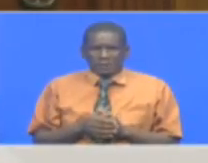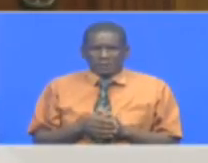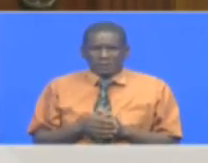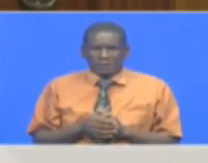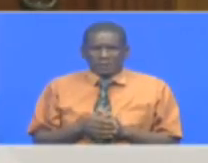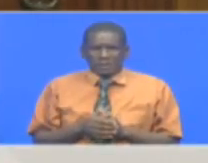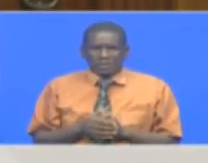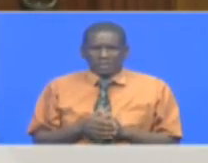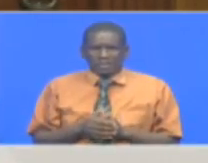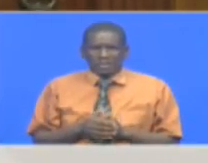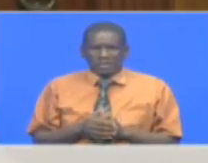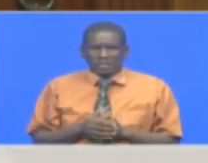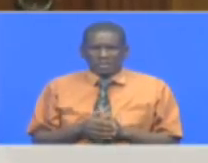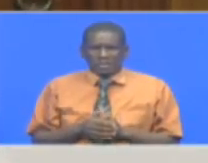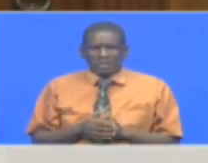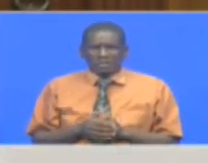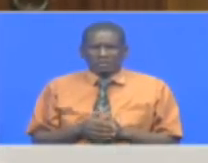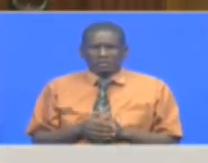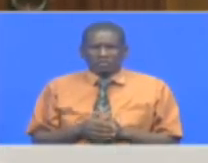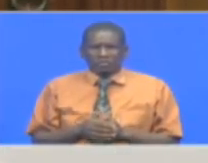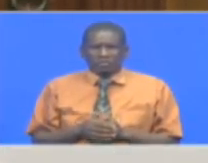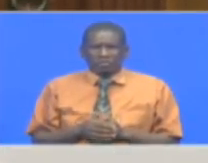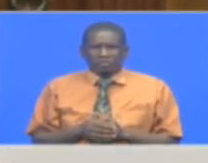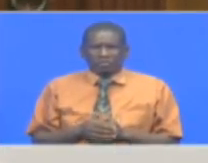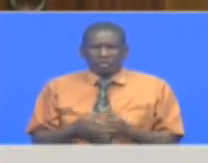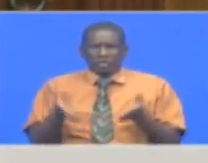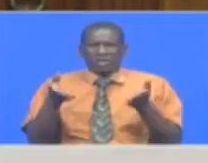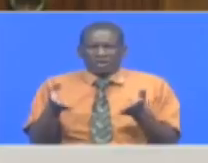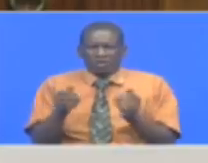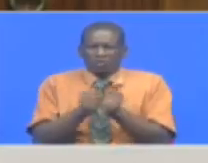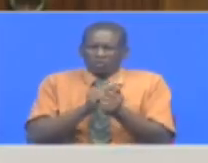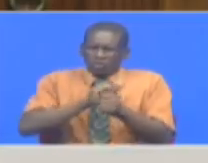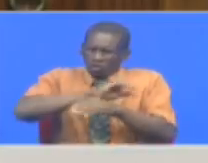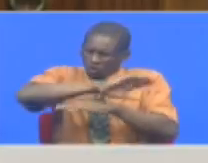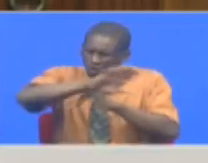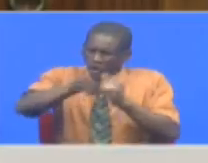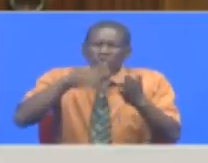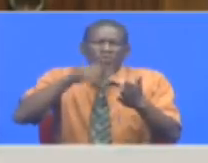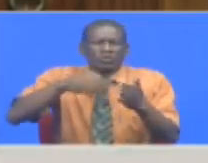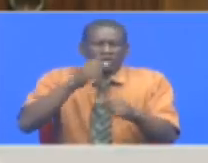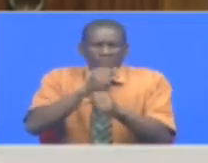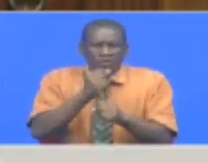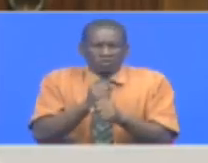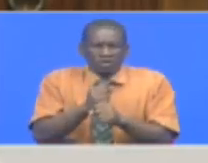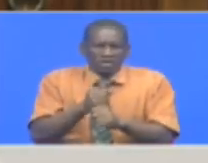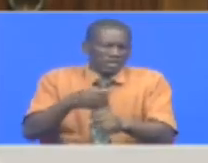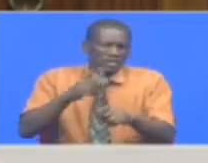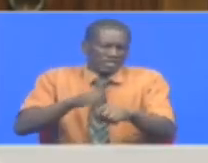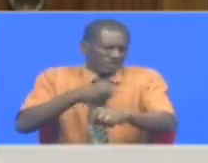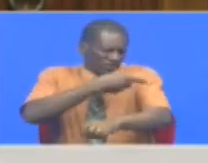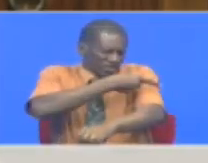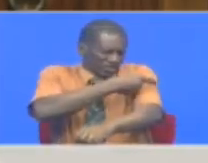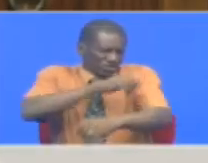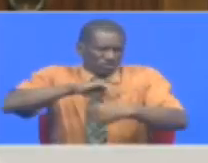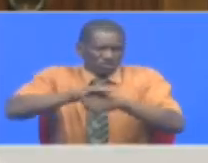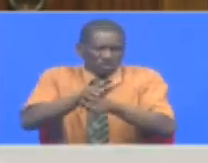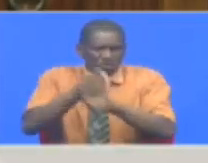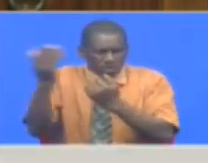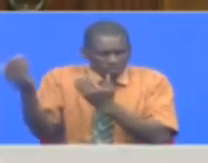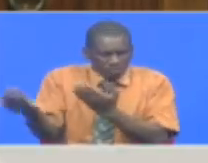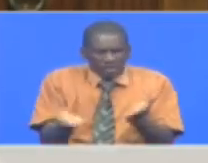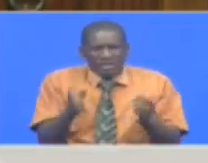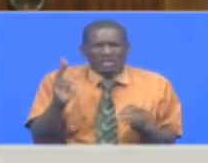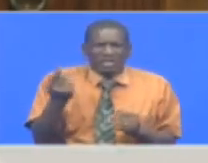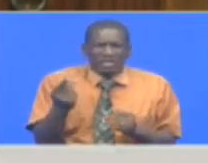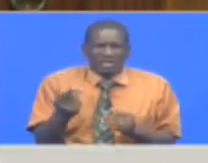It is most unfortunate that despite all of that, when vaccines came online,